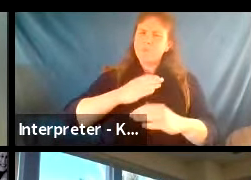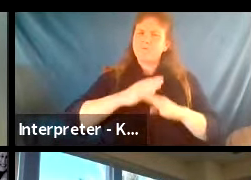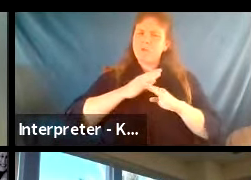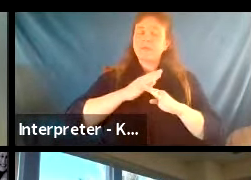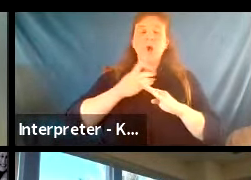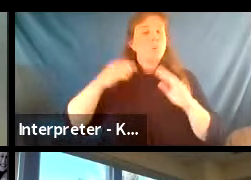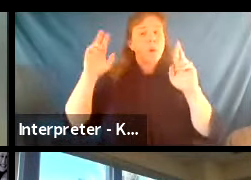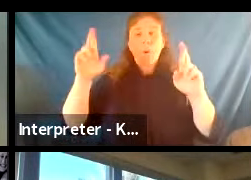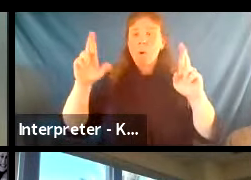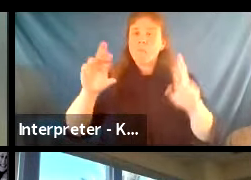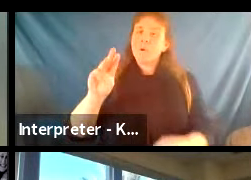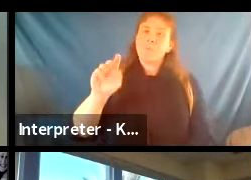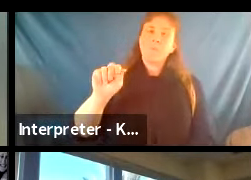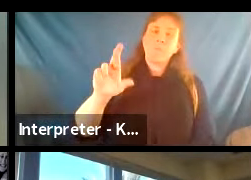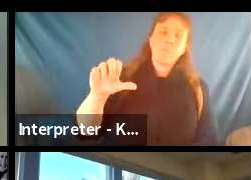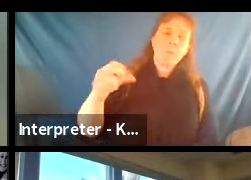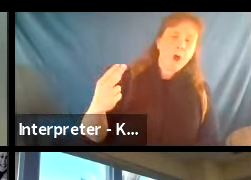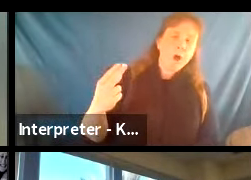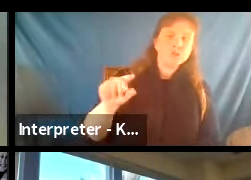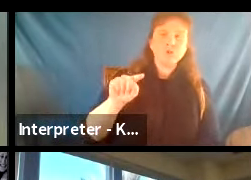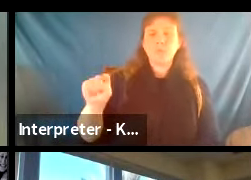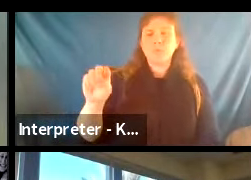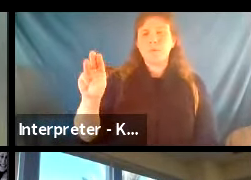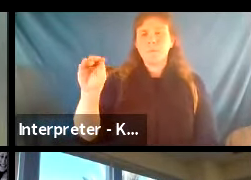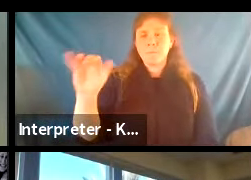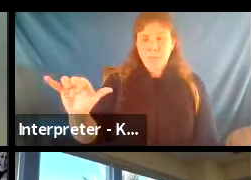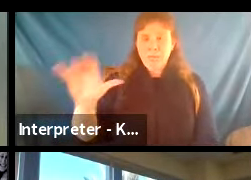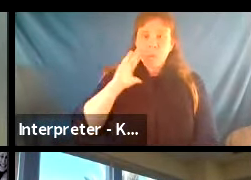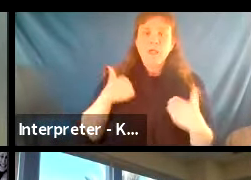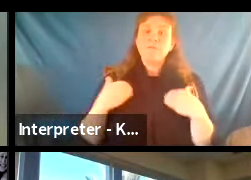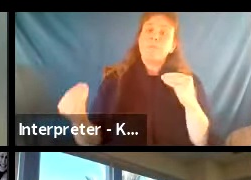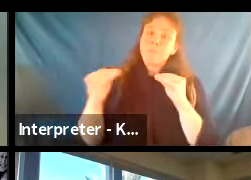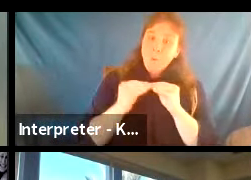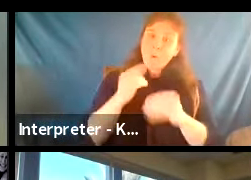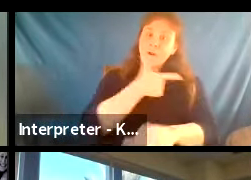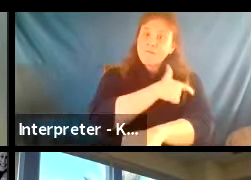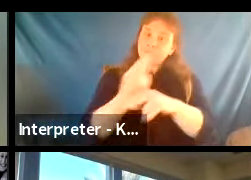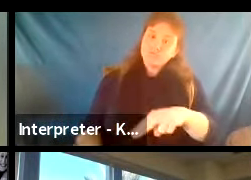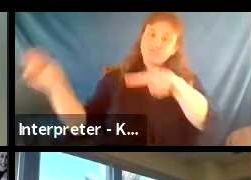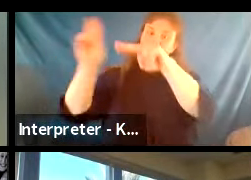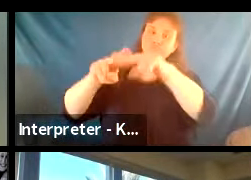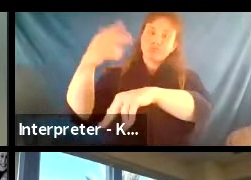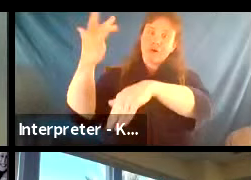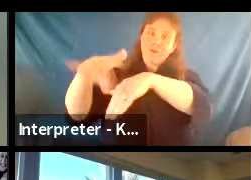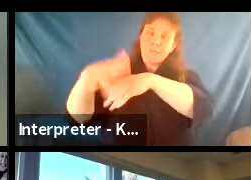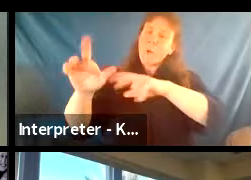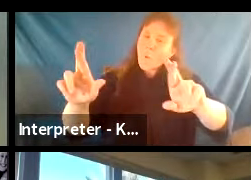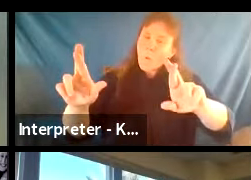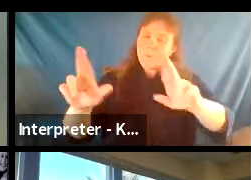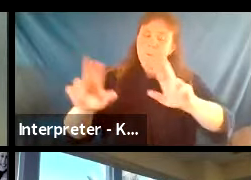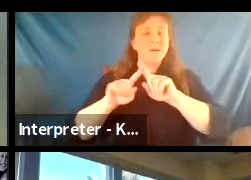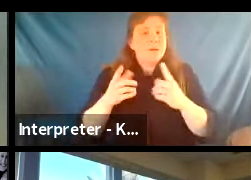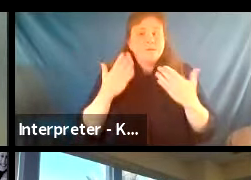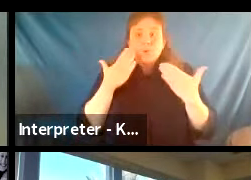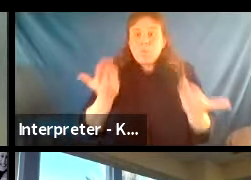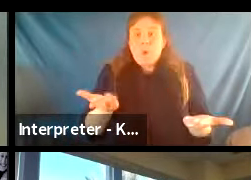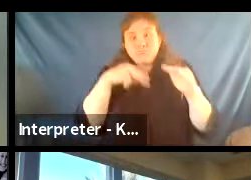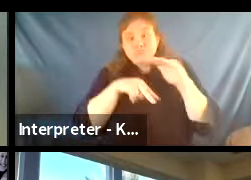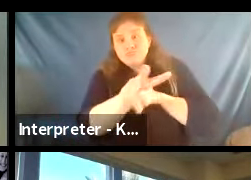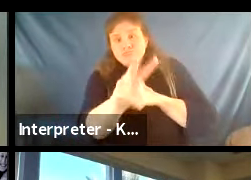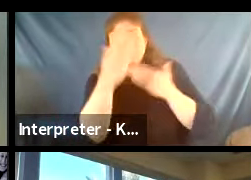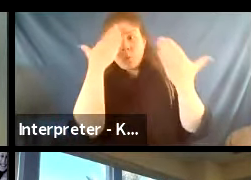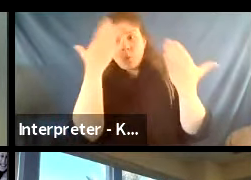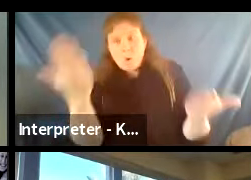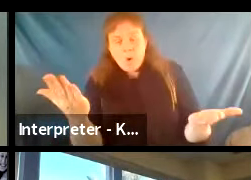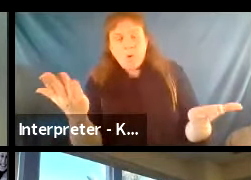May, that there's going to be more vaccine, but it's very unpredictable at this point. So trying to stick with what is at least what we think is predictable, it's been a challenge for us as well.